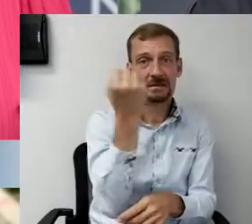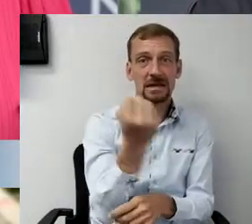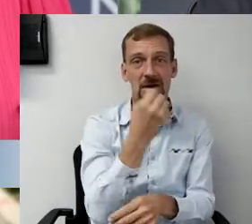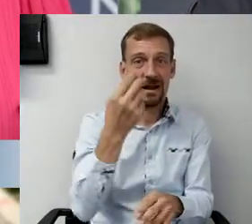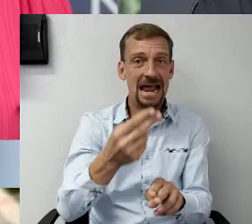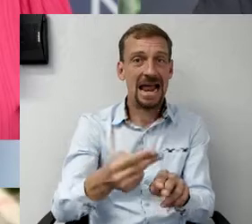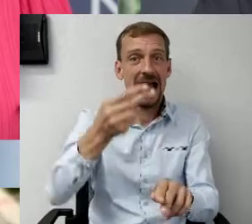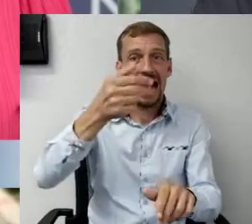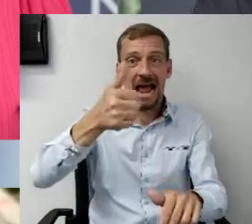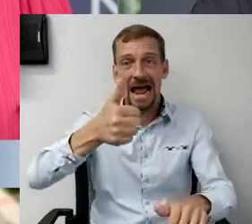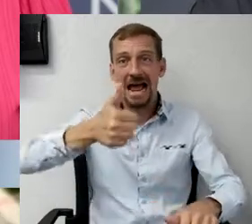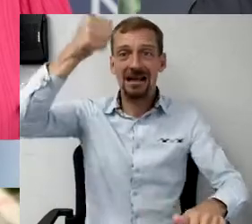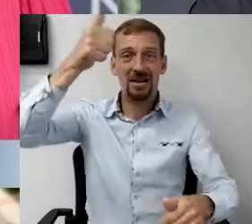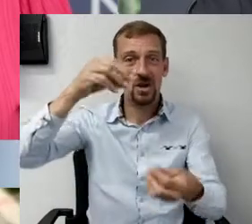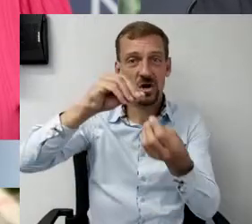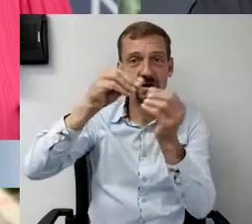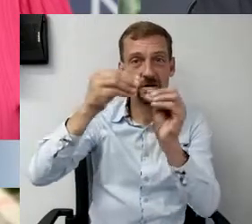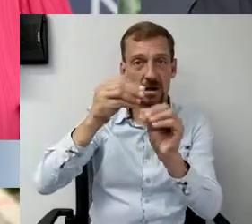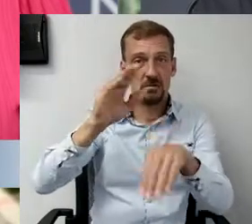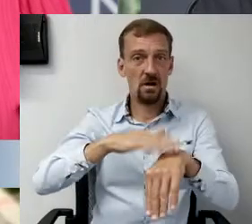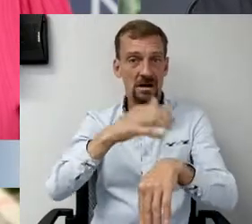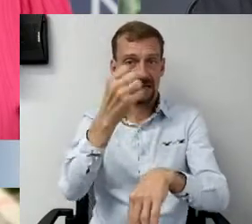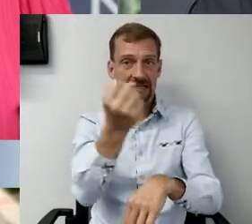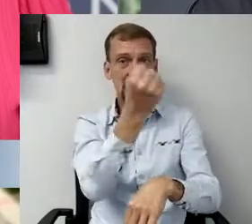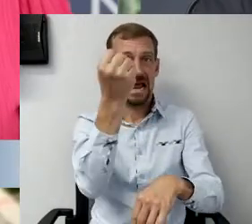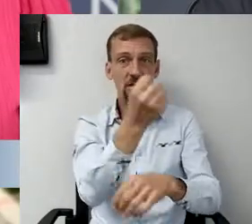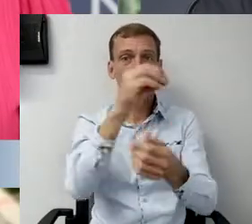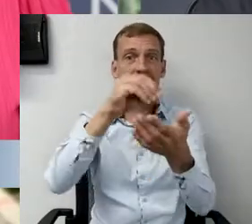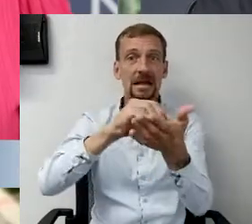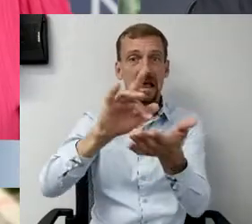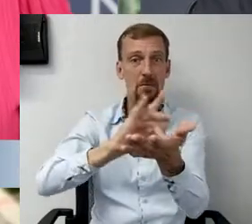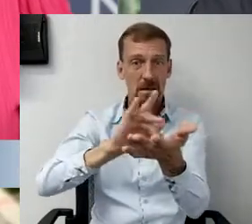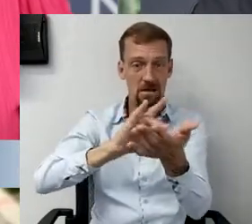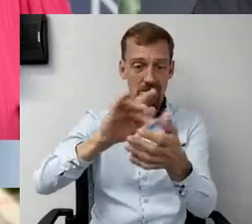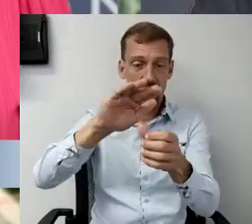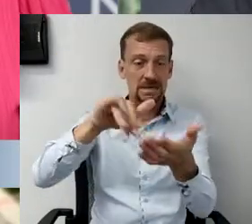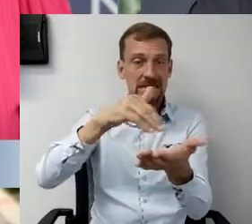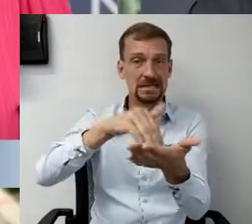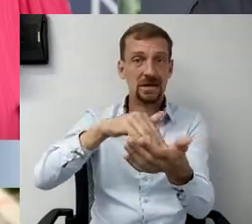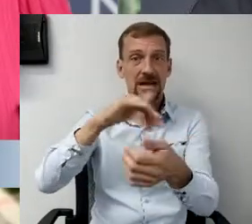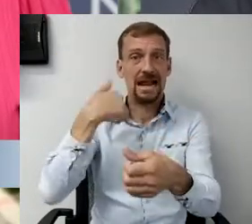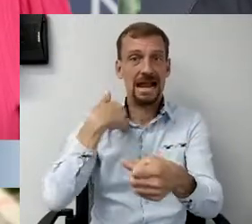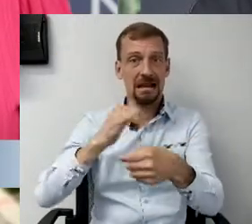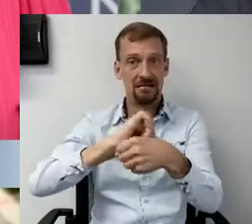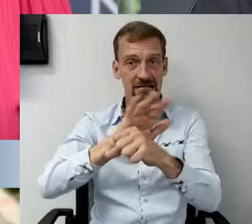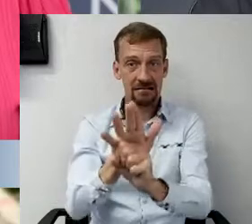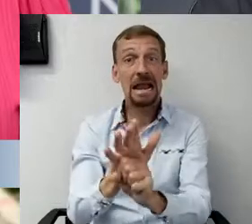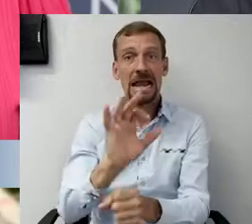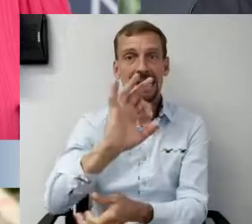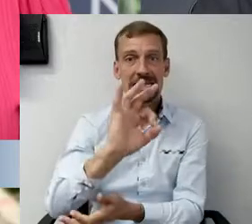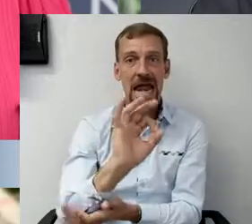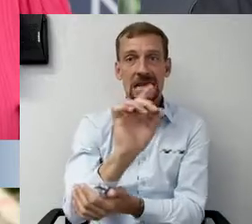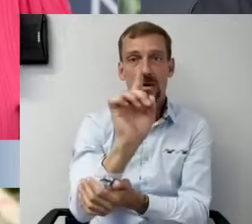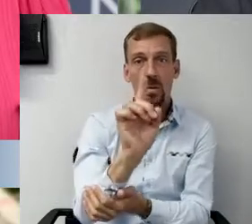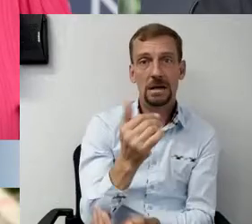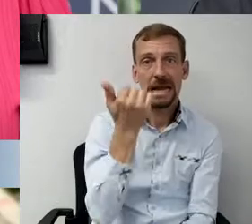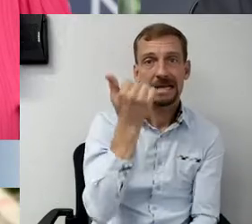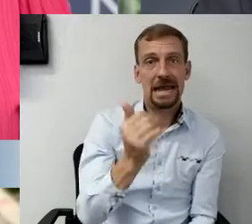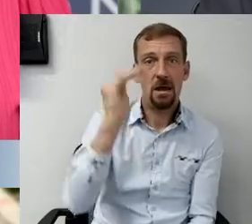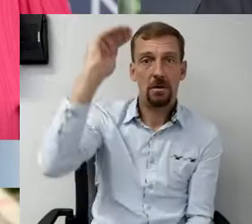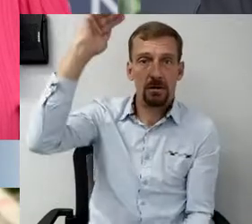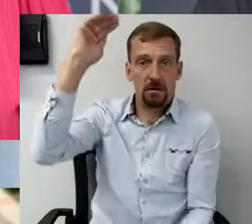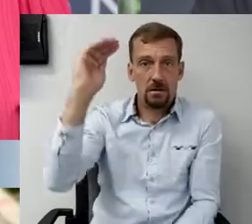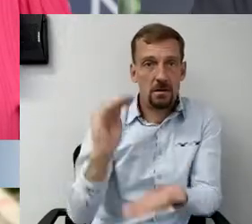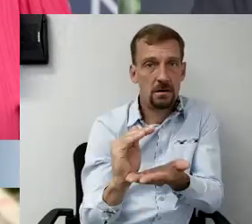all-time high number of COVID inpatients that were in the medical center. We were at 91. Pleased to report this